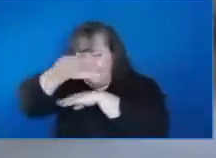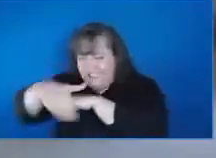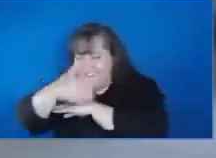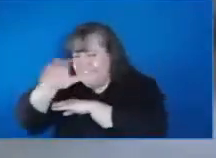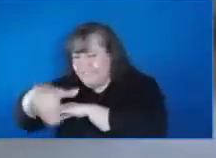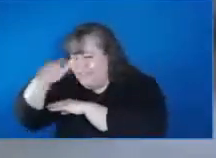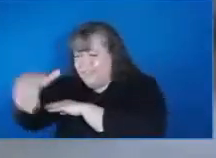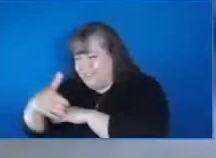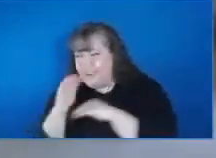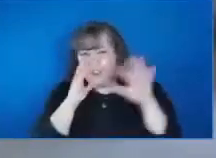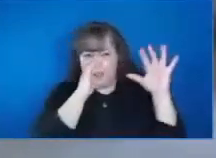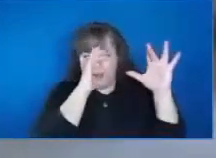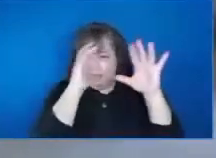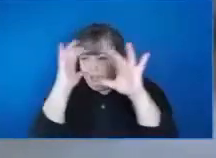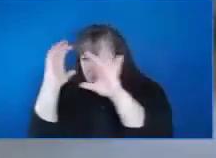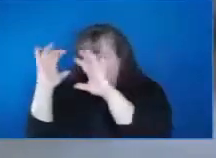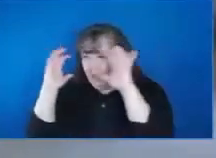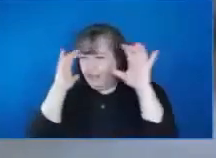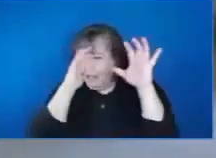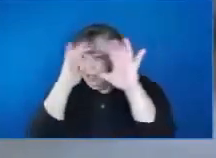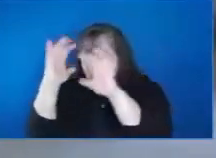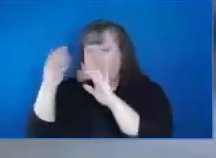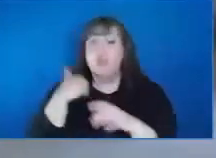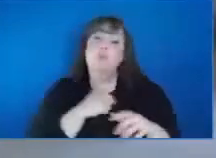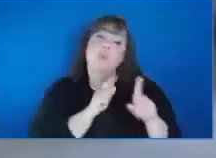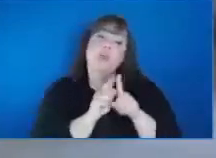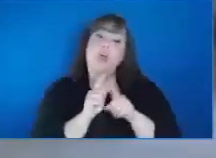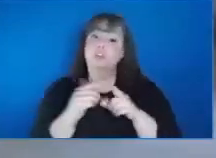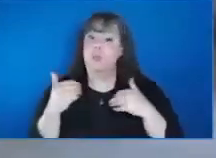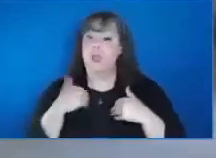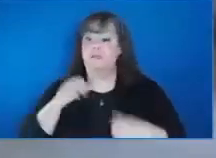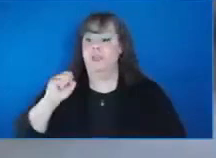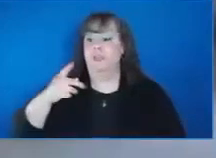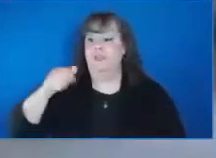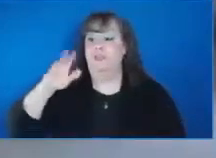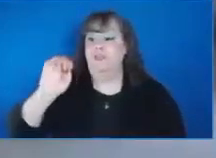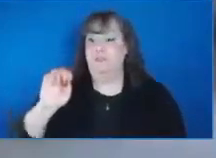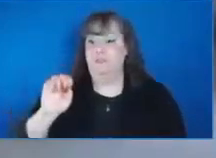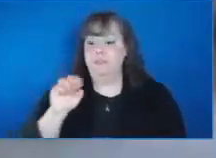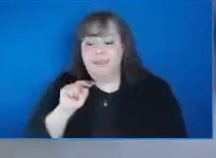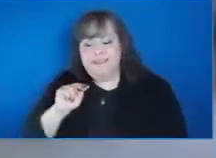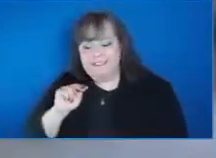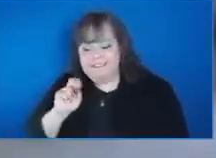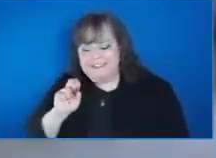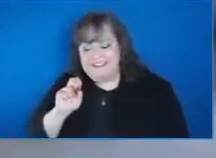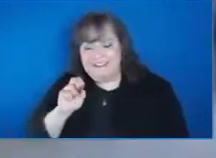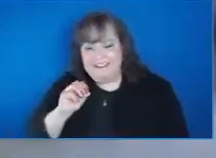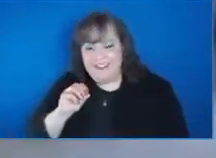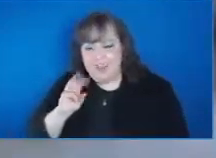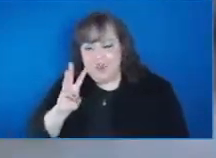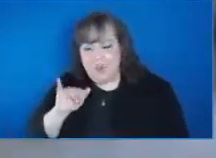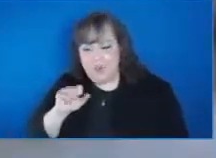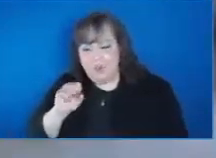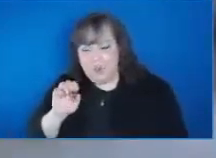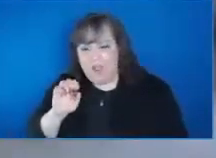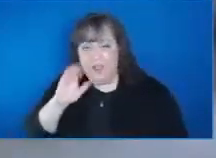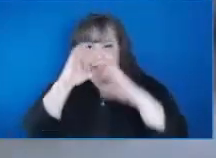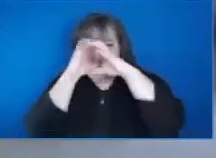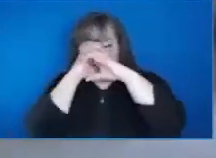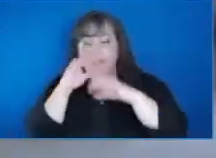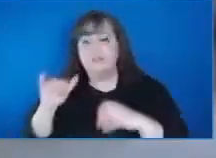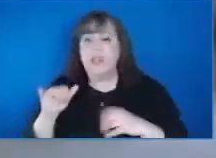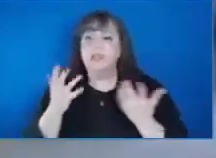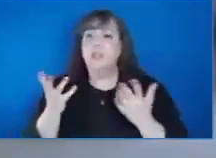a space-based telescope called NEO-WISE, which was a repurposed astrophysics mission that was originally